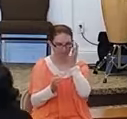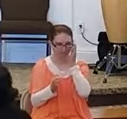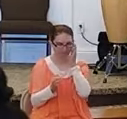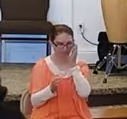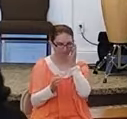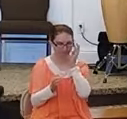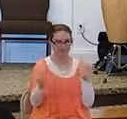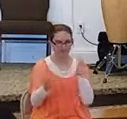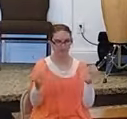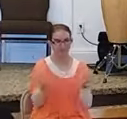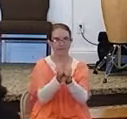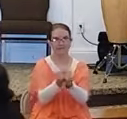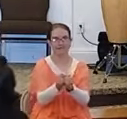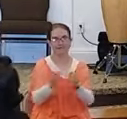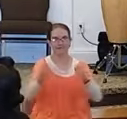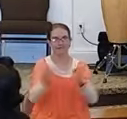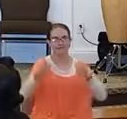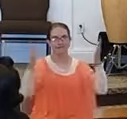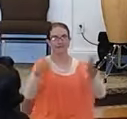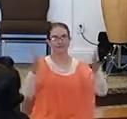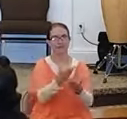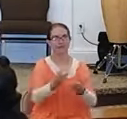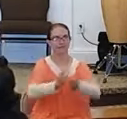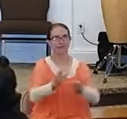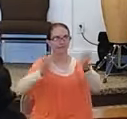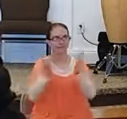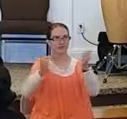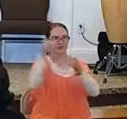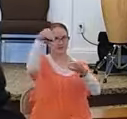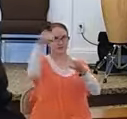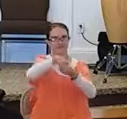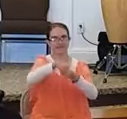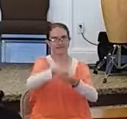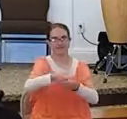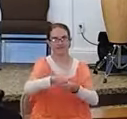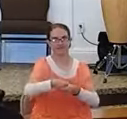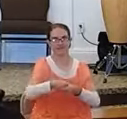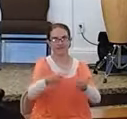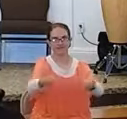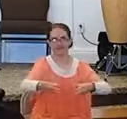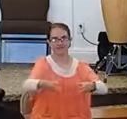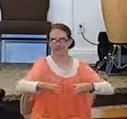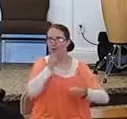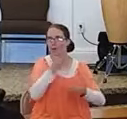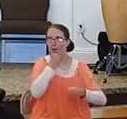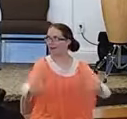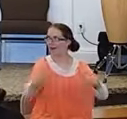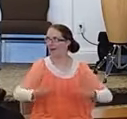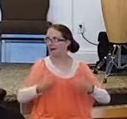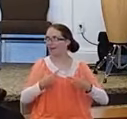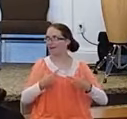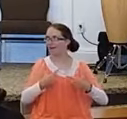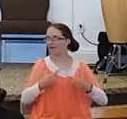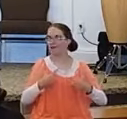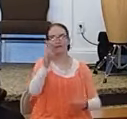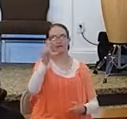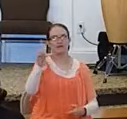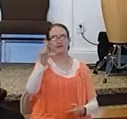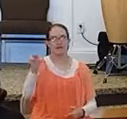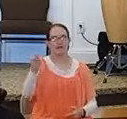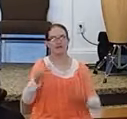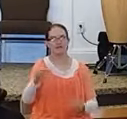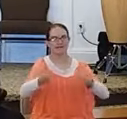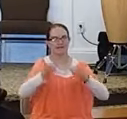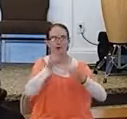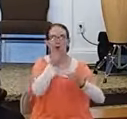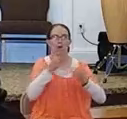you've been with him, hallelujah, there's something that changes on the inside. It takes that old life of dullness. It takes that